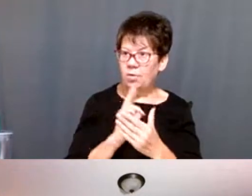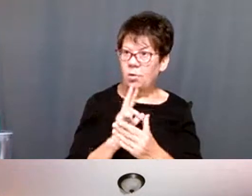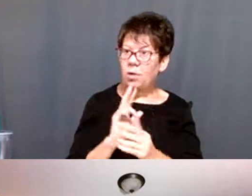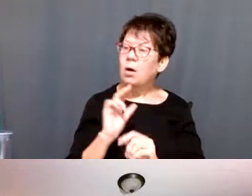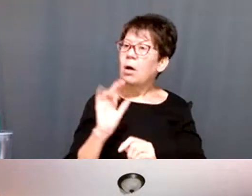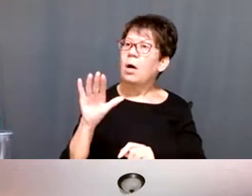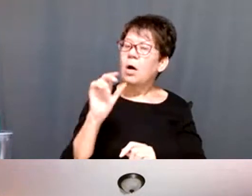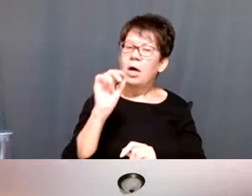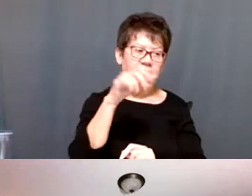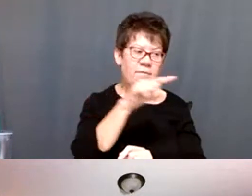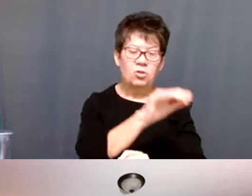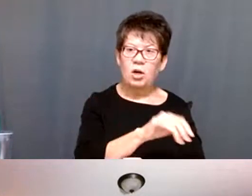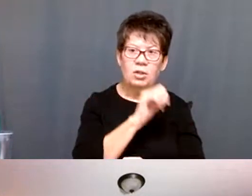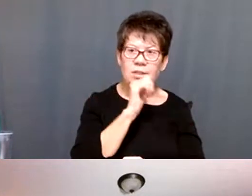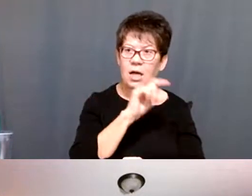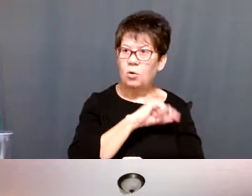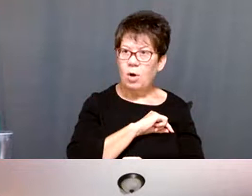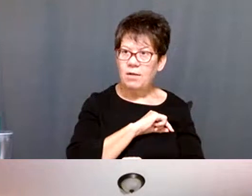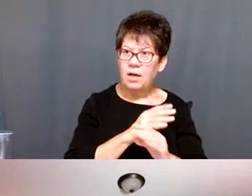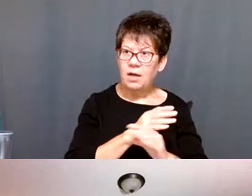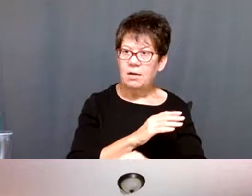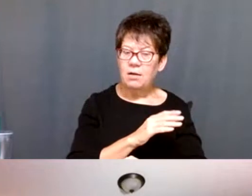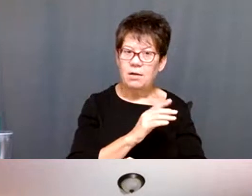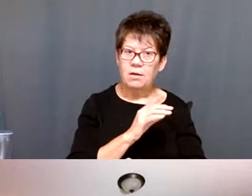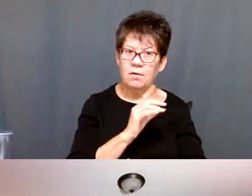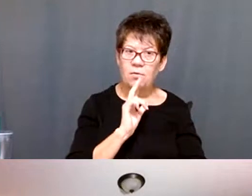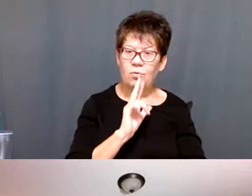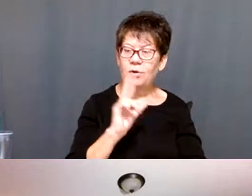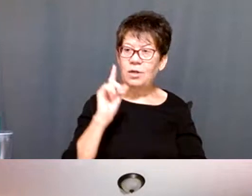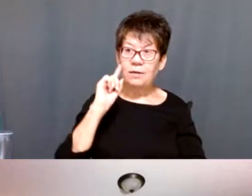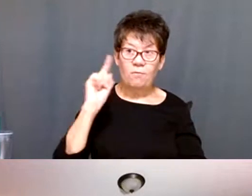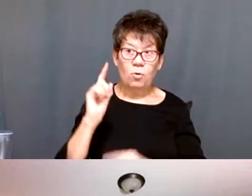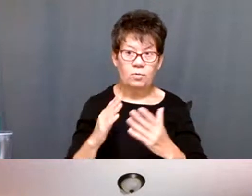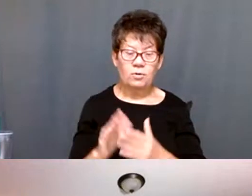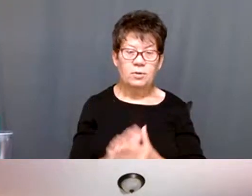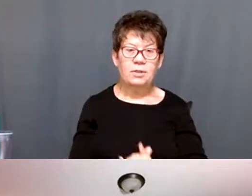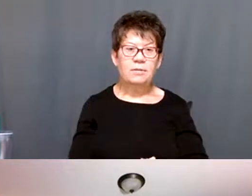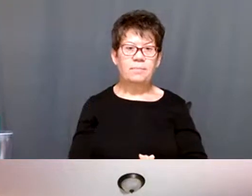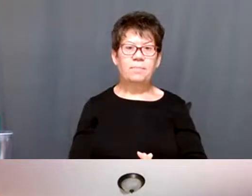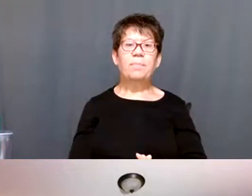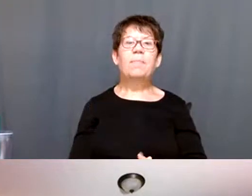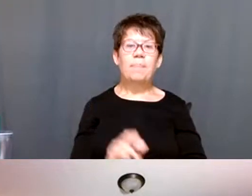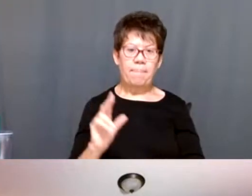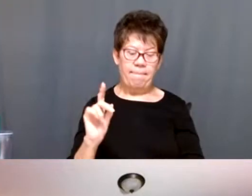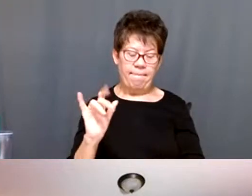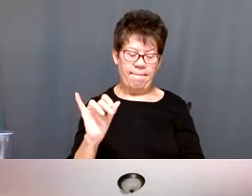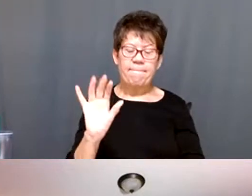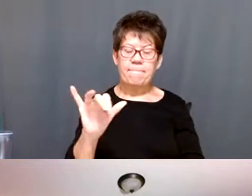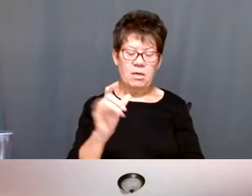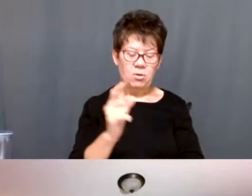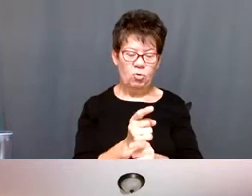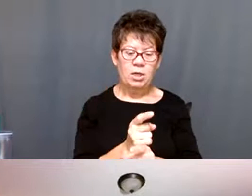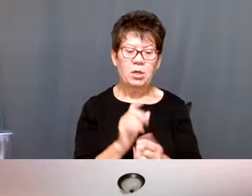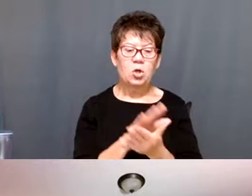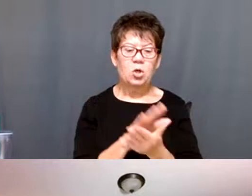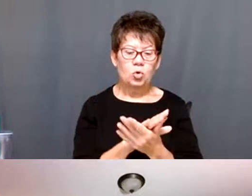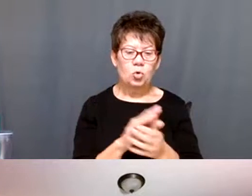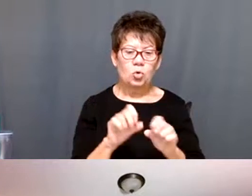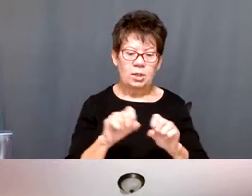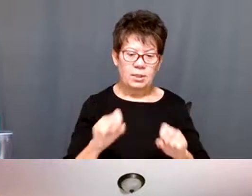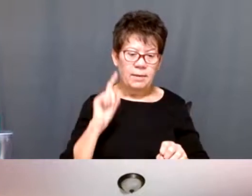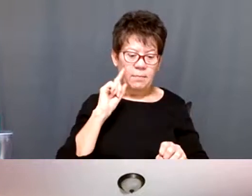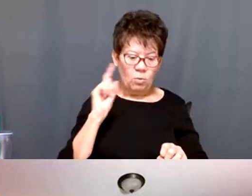special education services? I'm going to take this one over to Kelly. Yes. Yes, that is correct. So the school system will complete